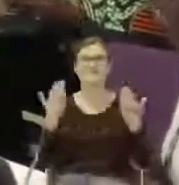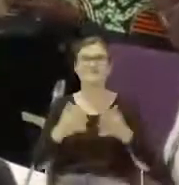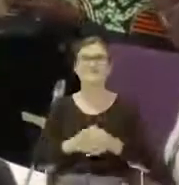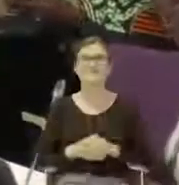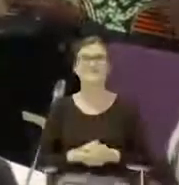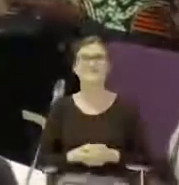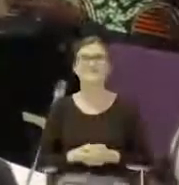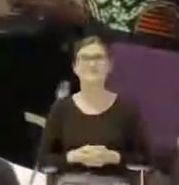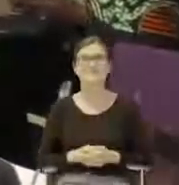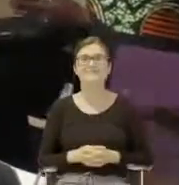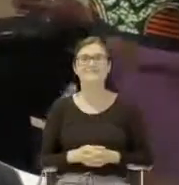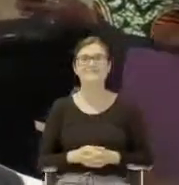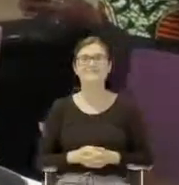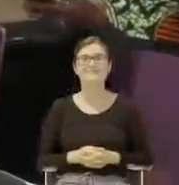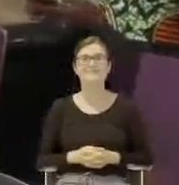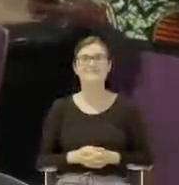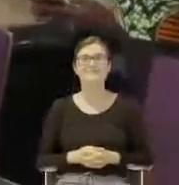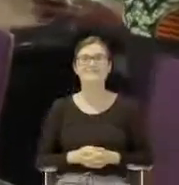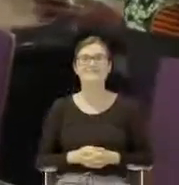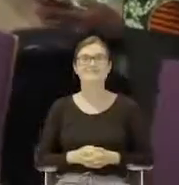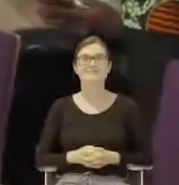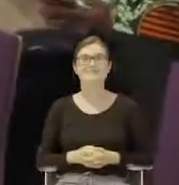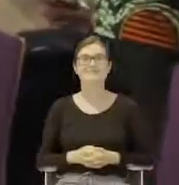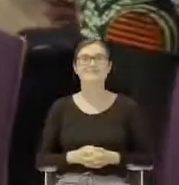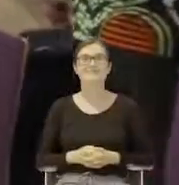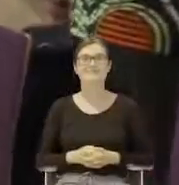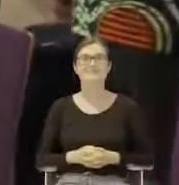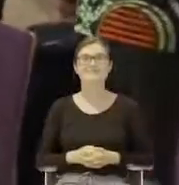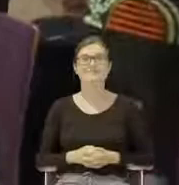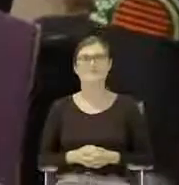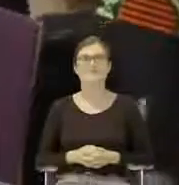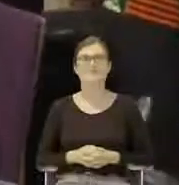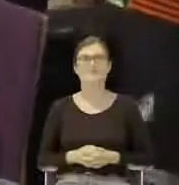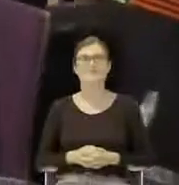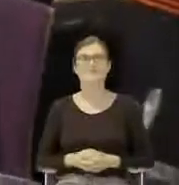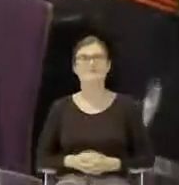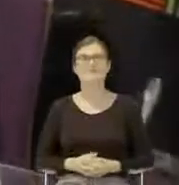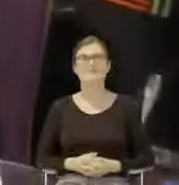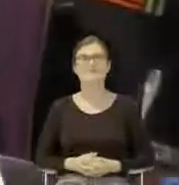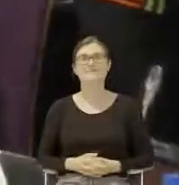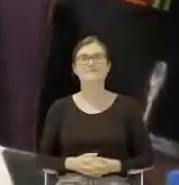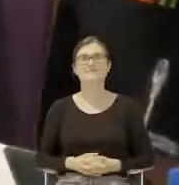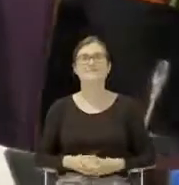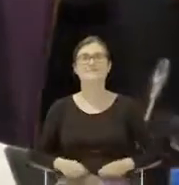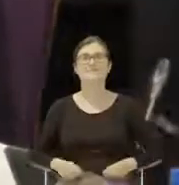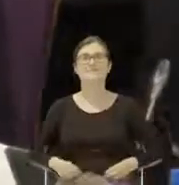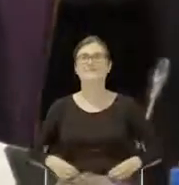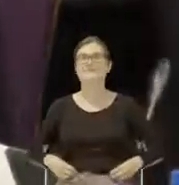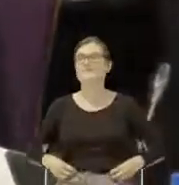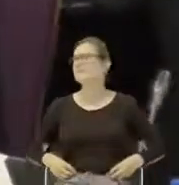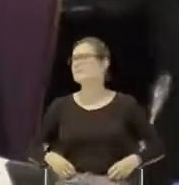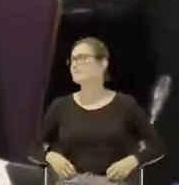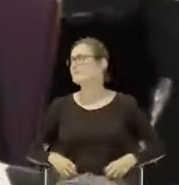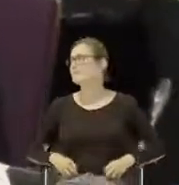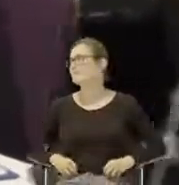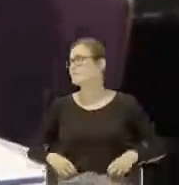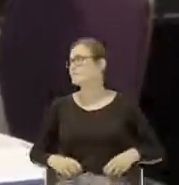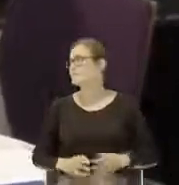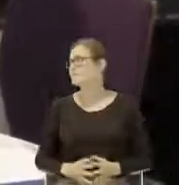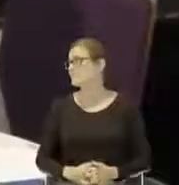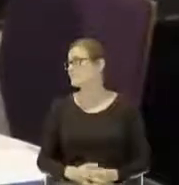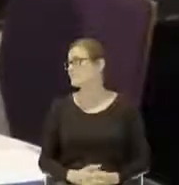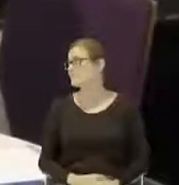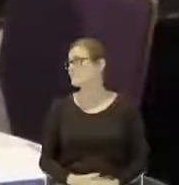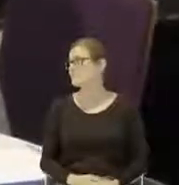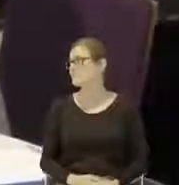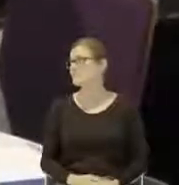a joint voice as a means to work together to raise awareness about the critical issues that we are